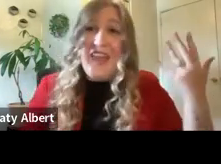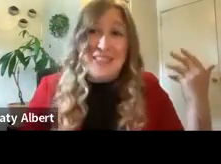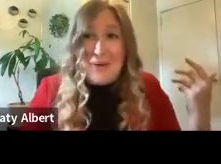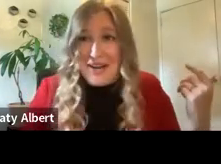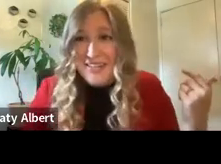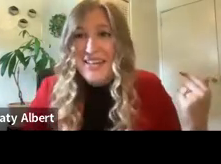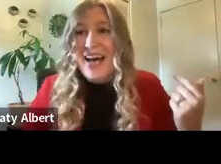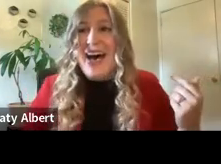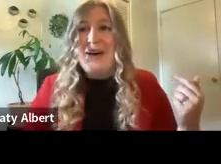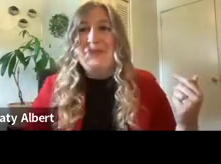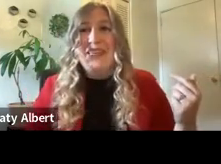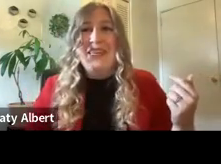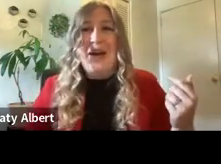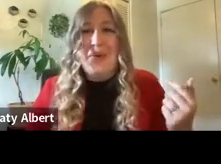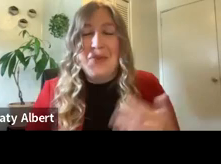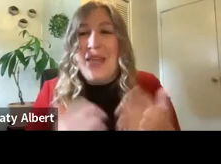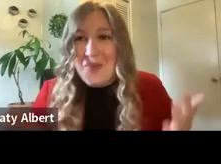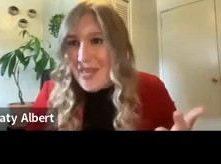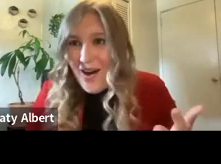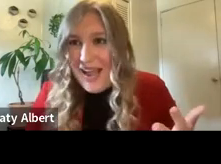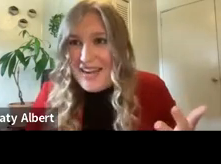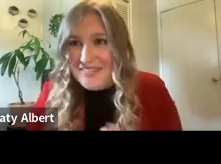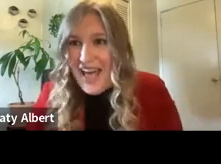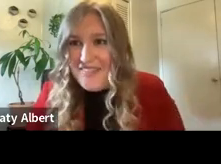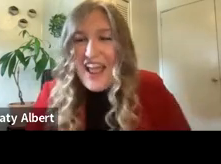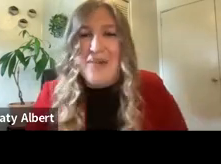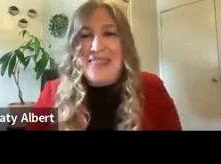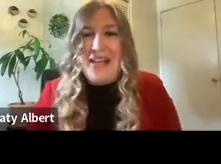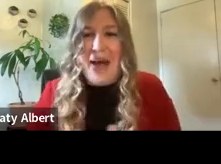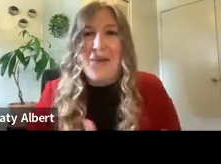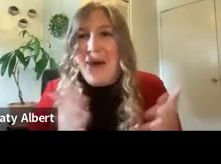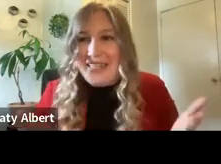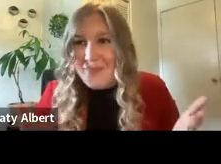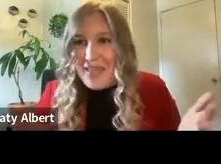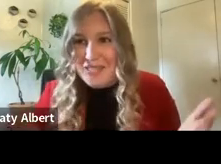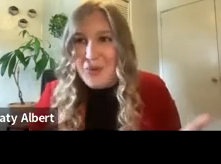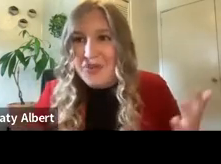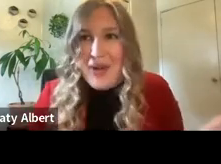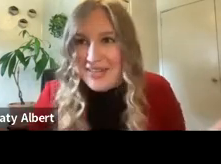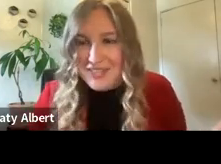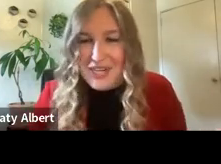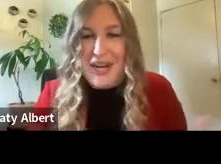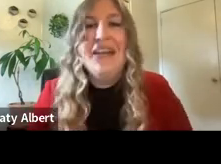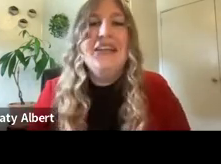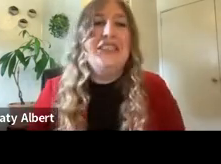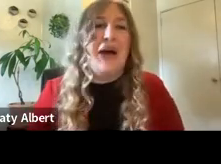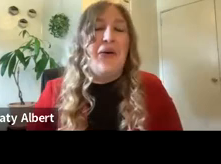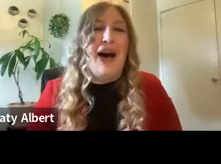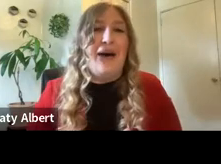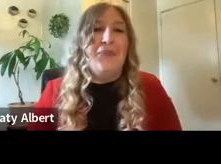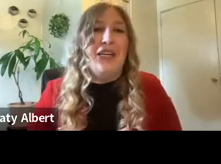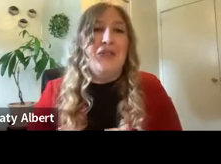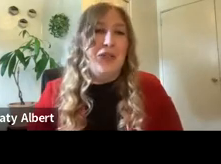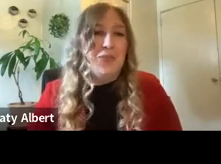goodness, Facebook, the way that we all kind of laugh now and think about MySpace or Friendster.